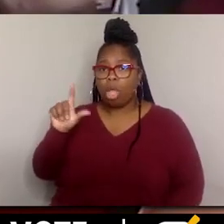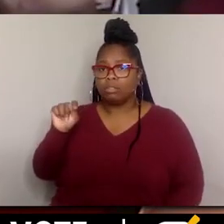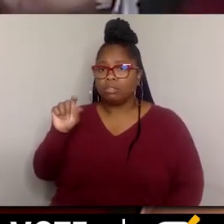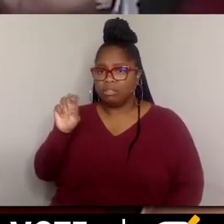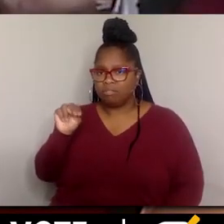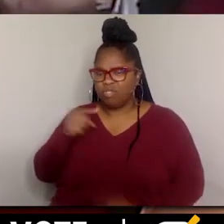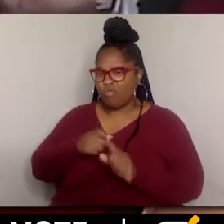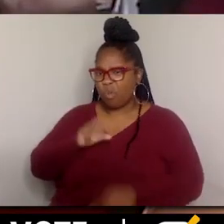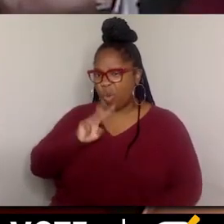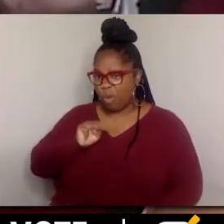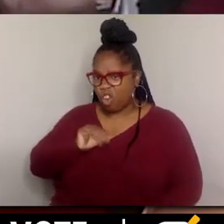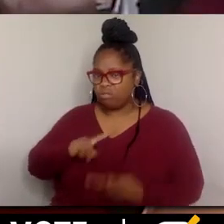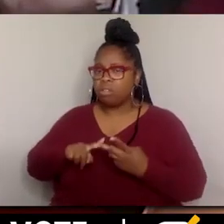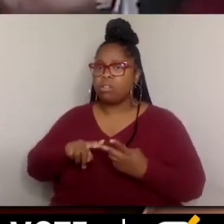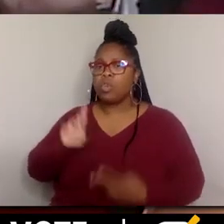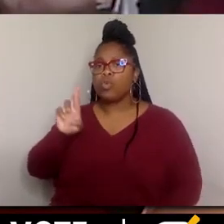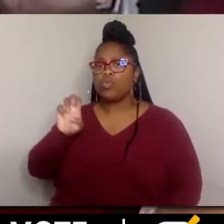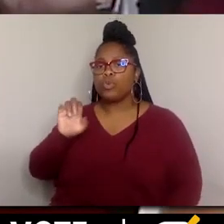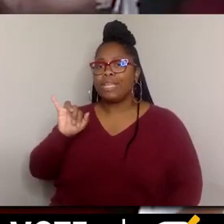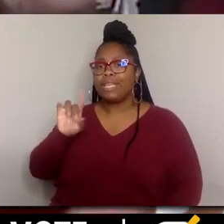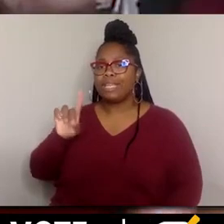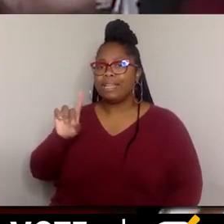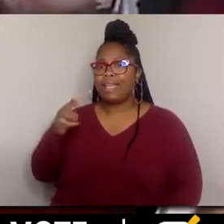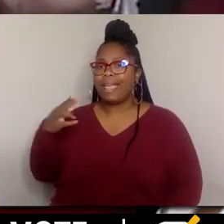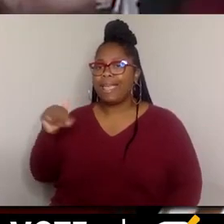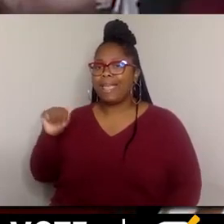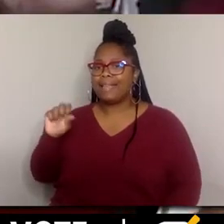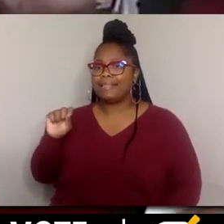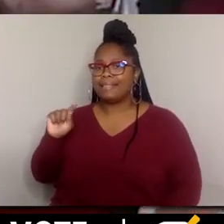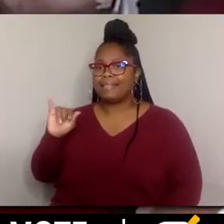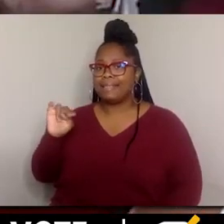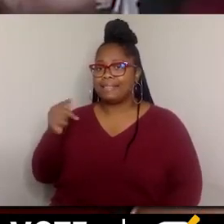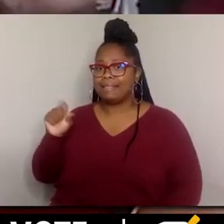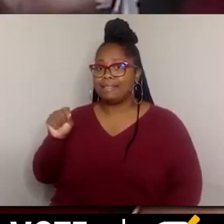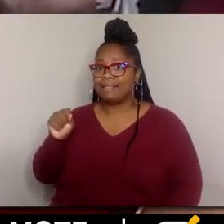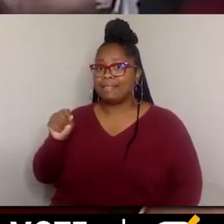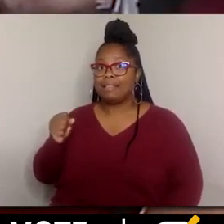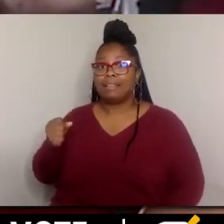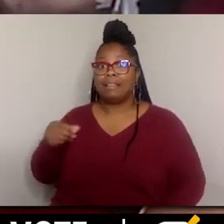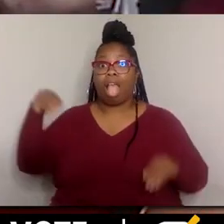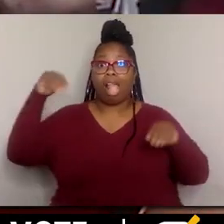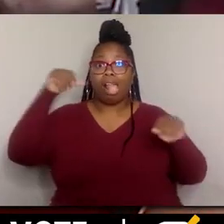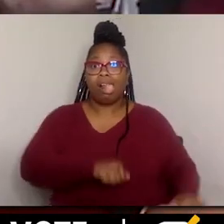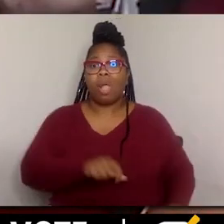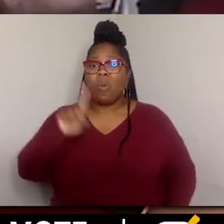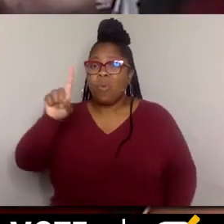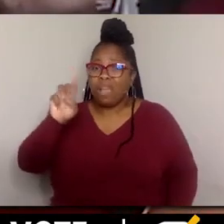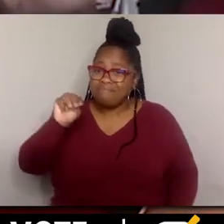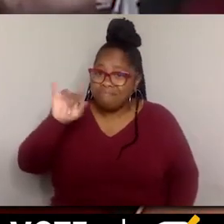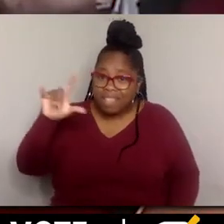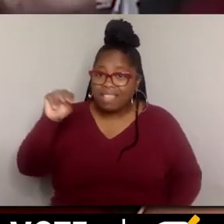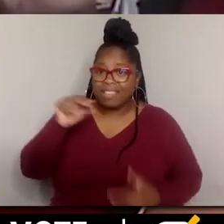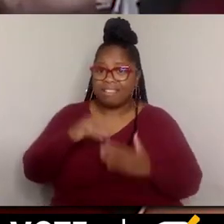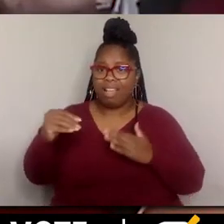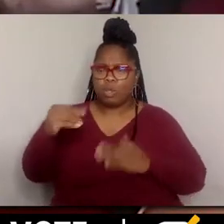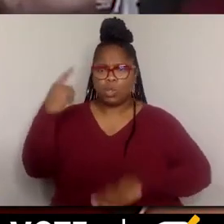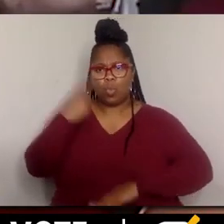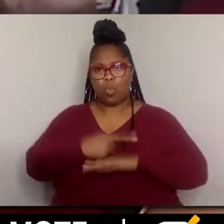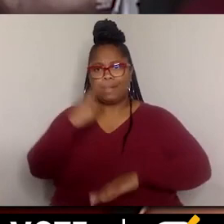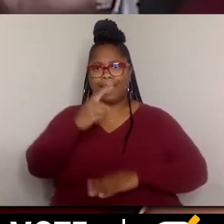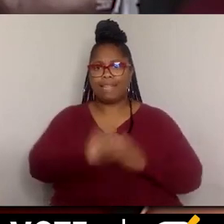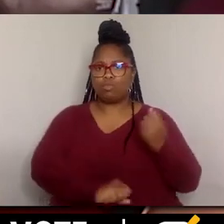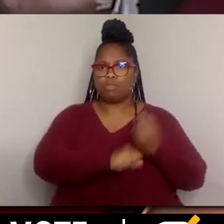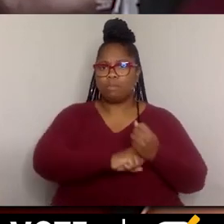spent $1 million in one day to support Scott's opponent, who is a charter